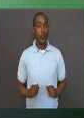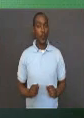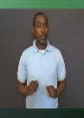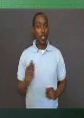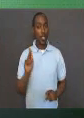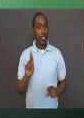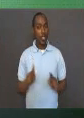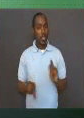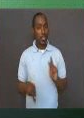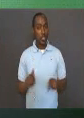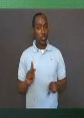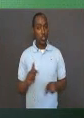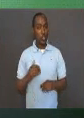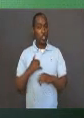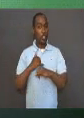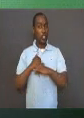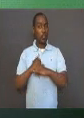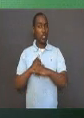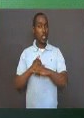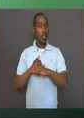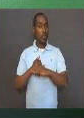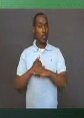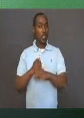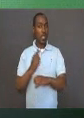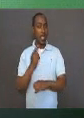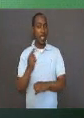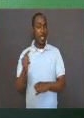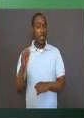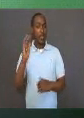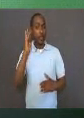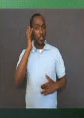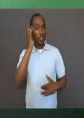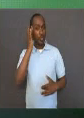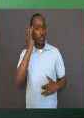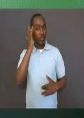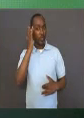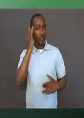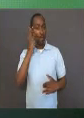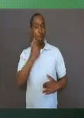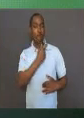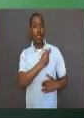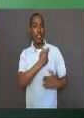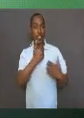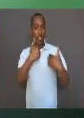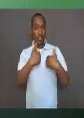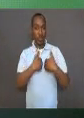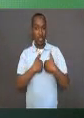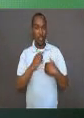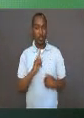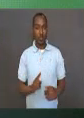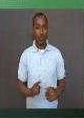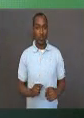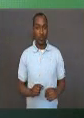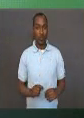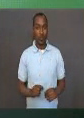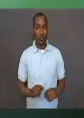People can be immunized from some diseases by having a vaccination. The